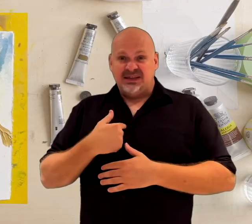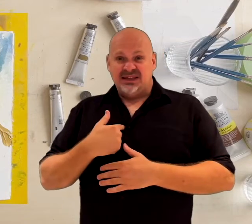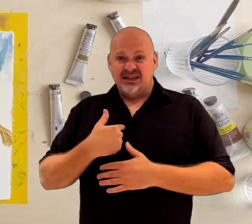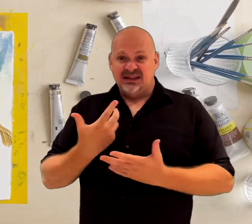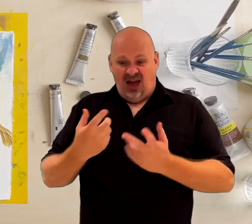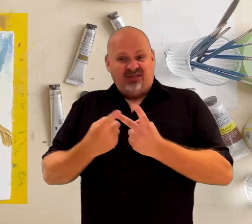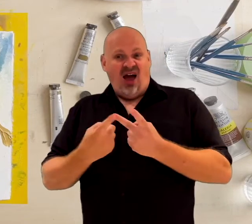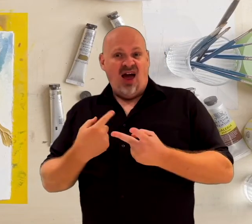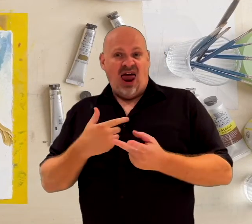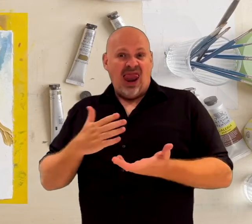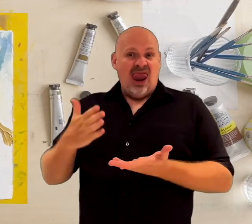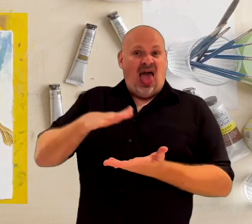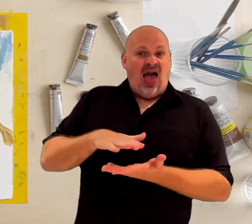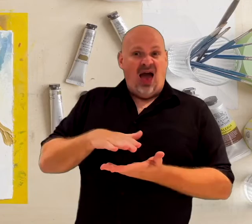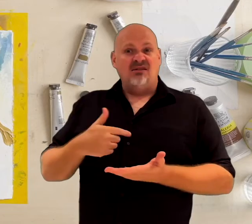another layer.